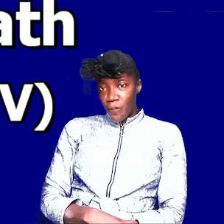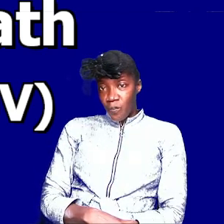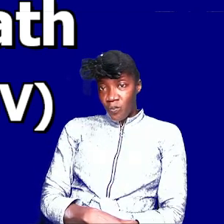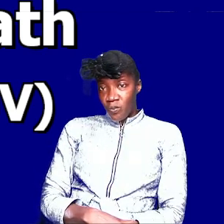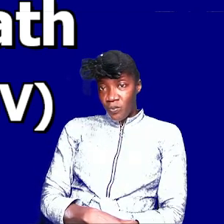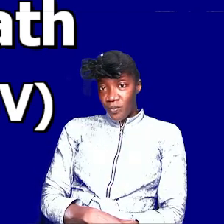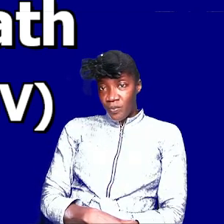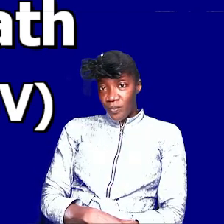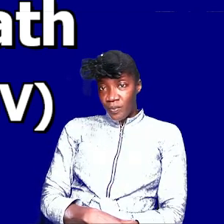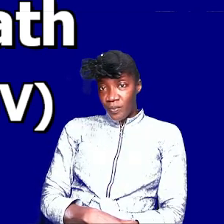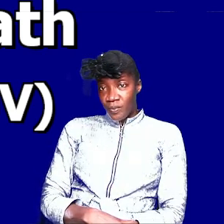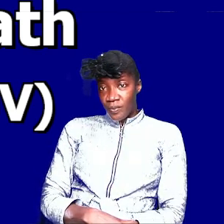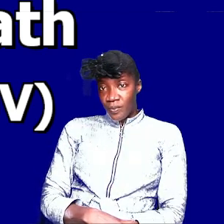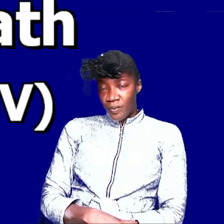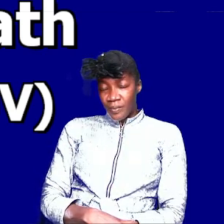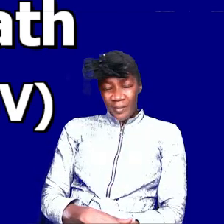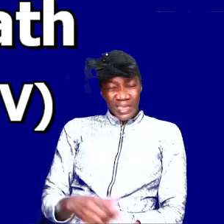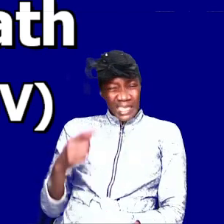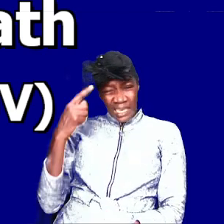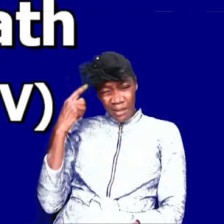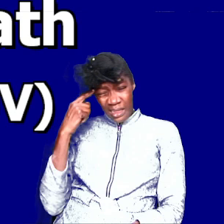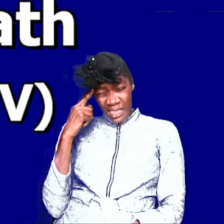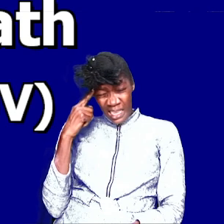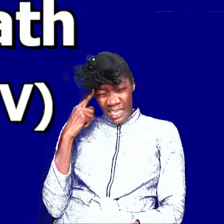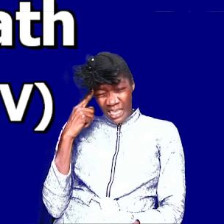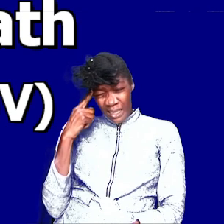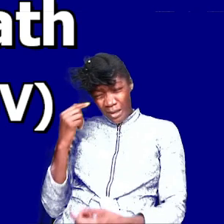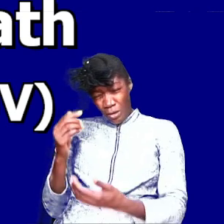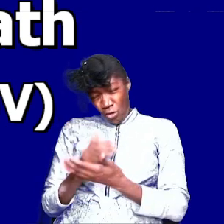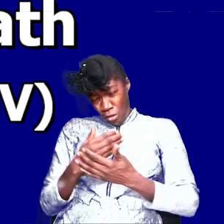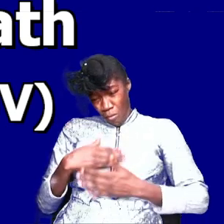he surmised that somebody sinned.